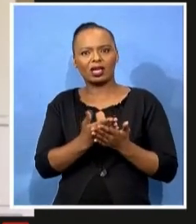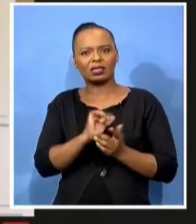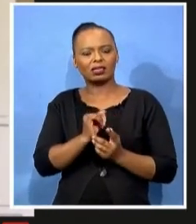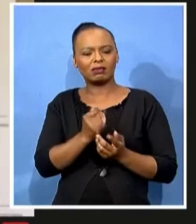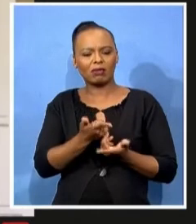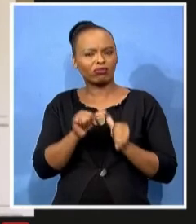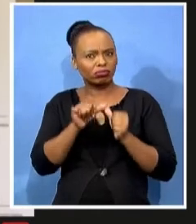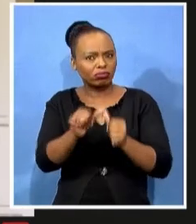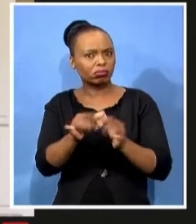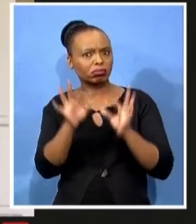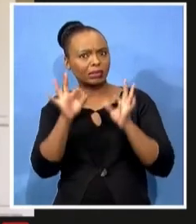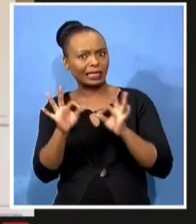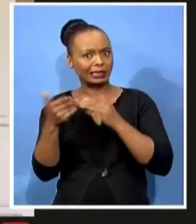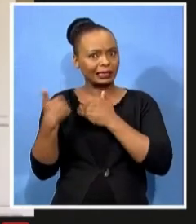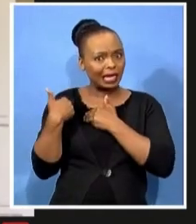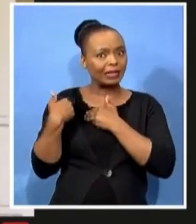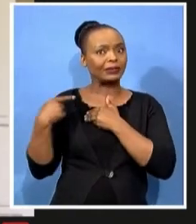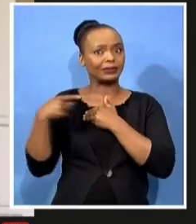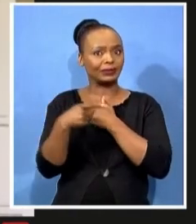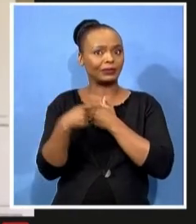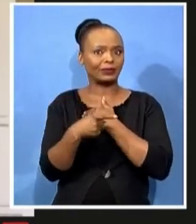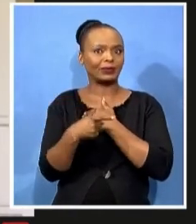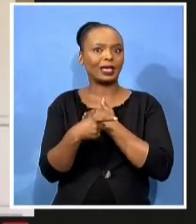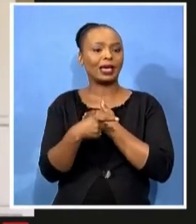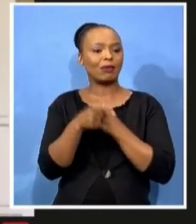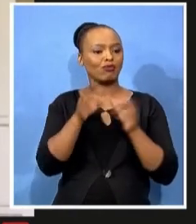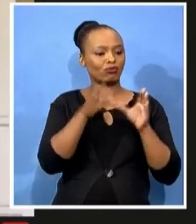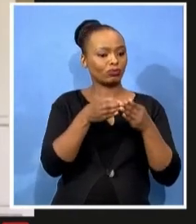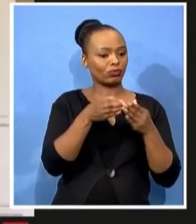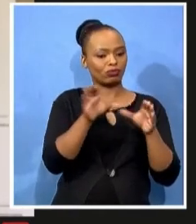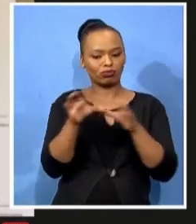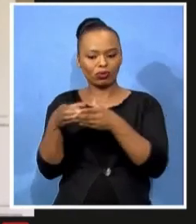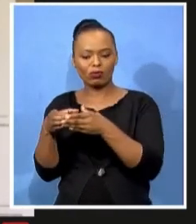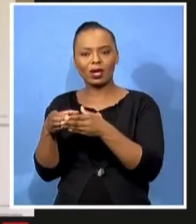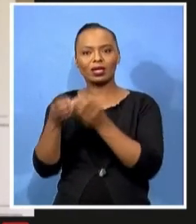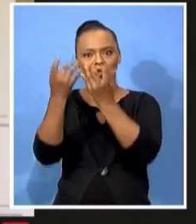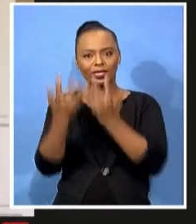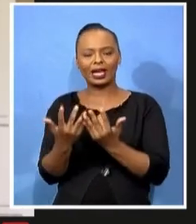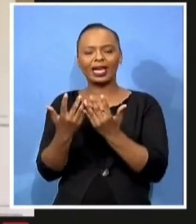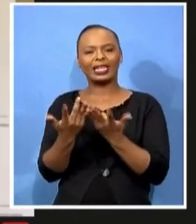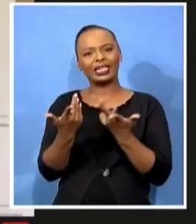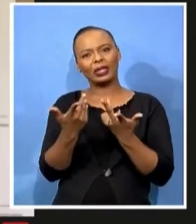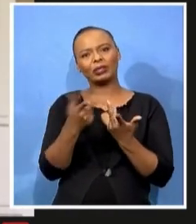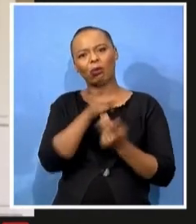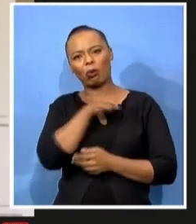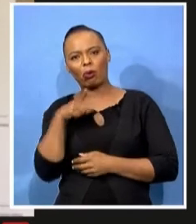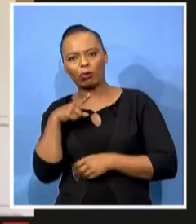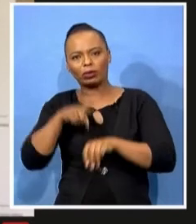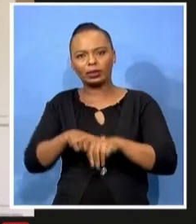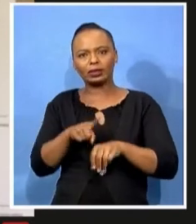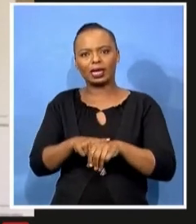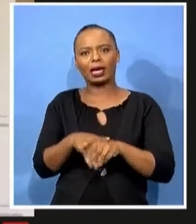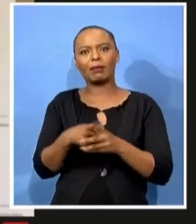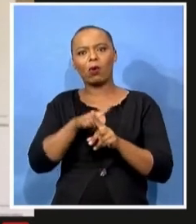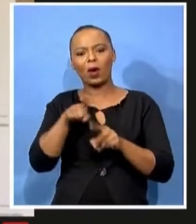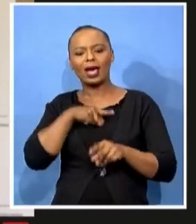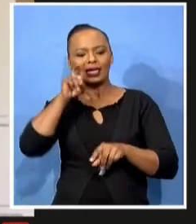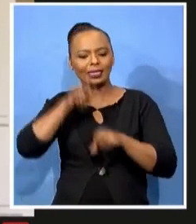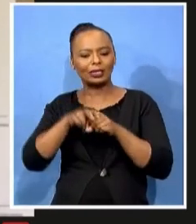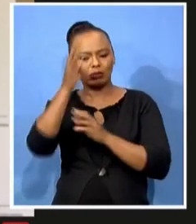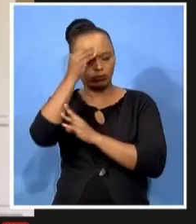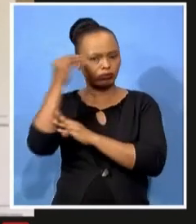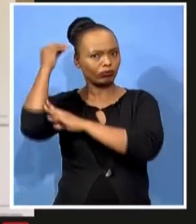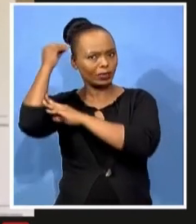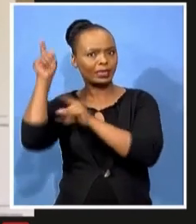while to resolve that. But they had acknowledged that there was no risk to the South African participation